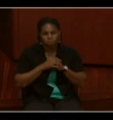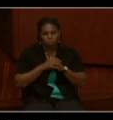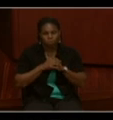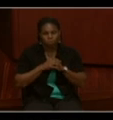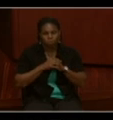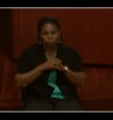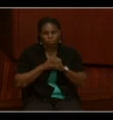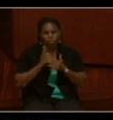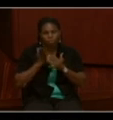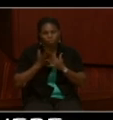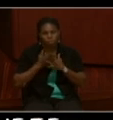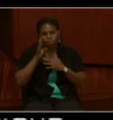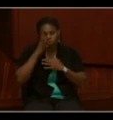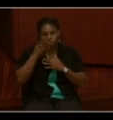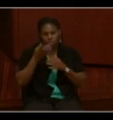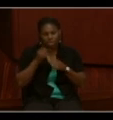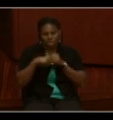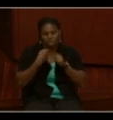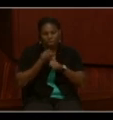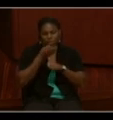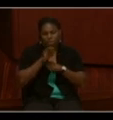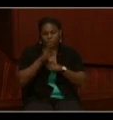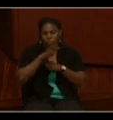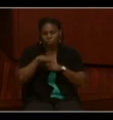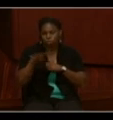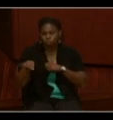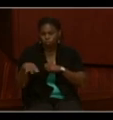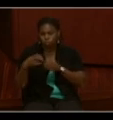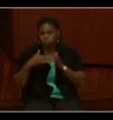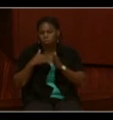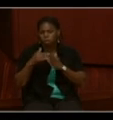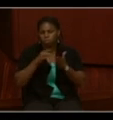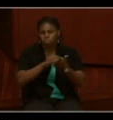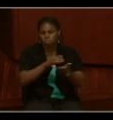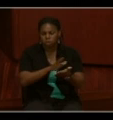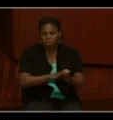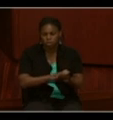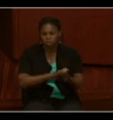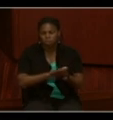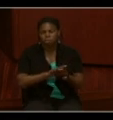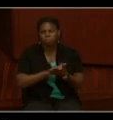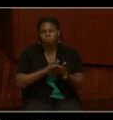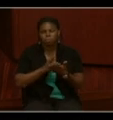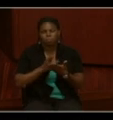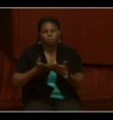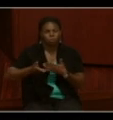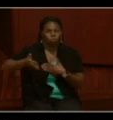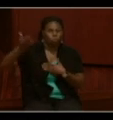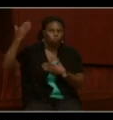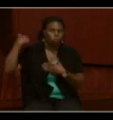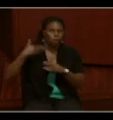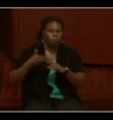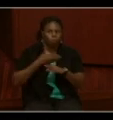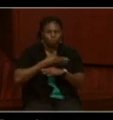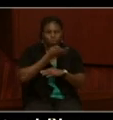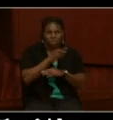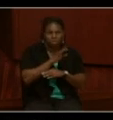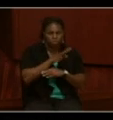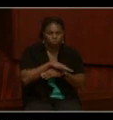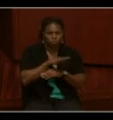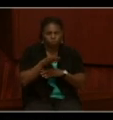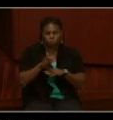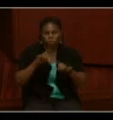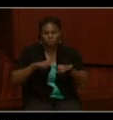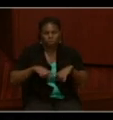were created beginning in 1944, but they often document immigrants who came to the U.S. way before 1944. It all kind of